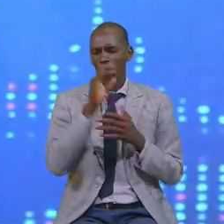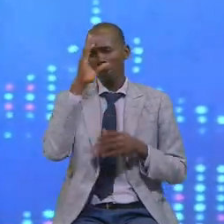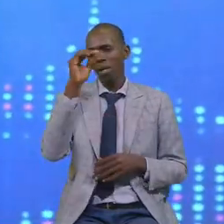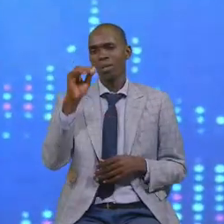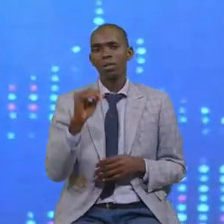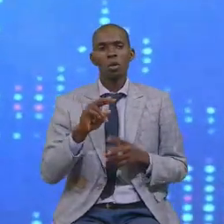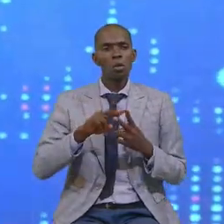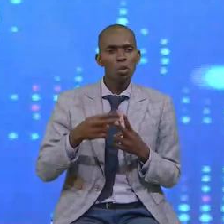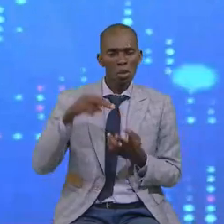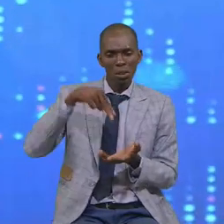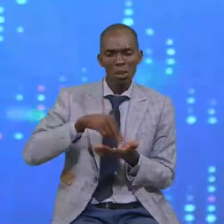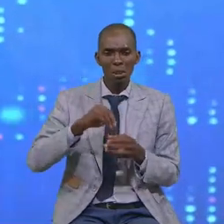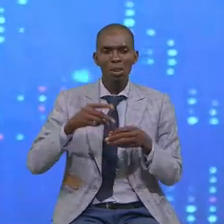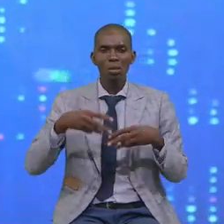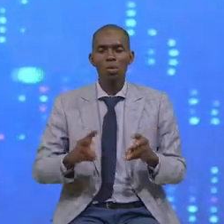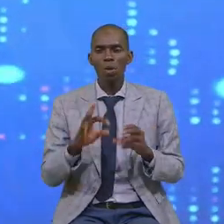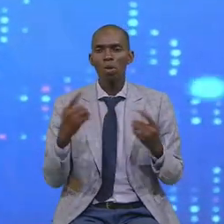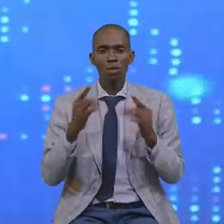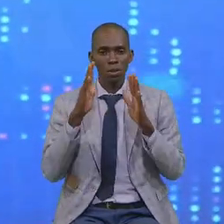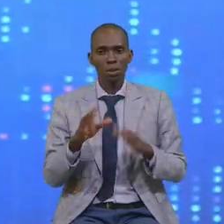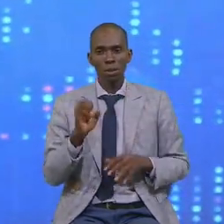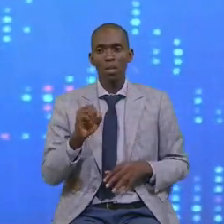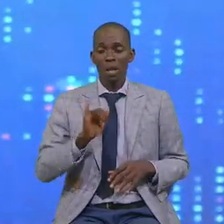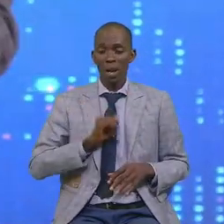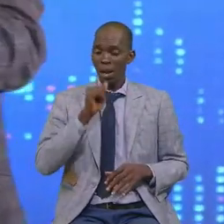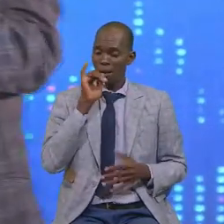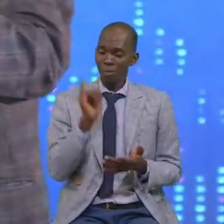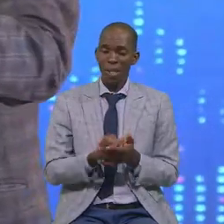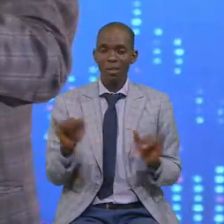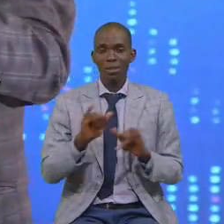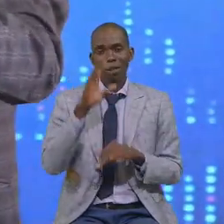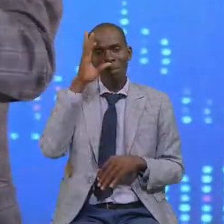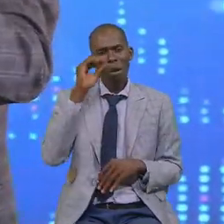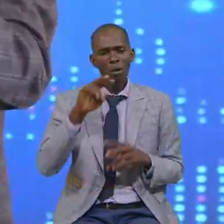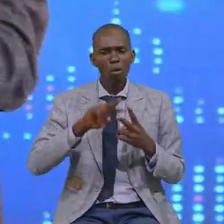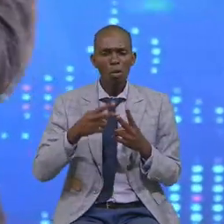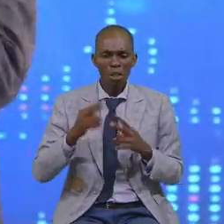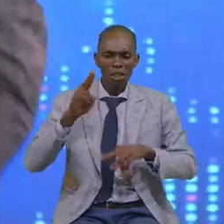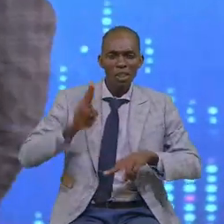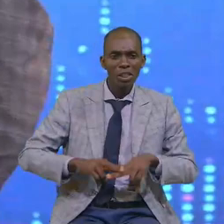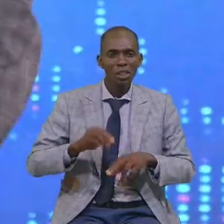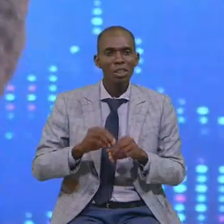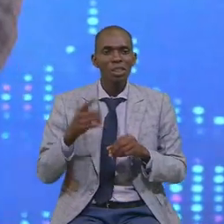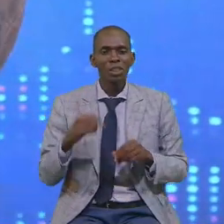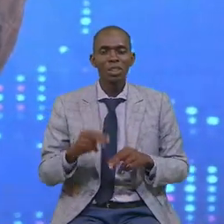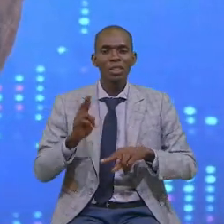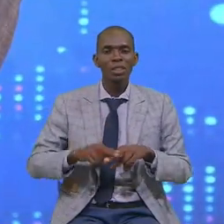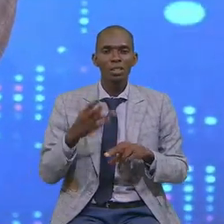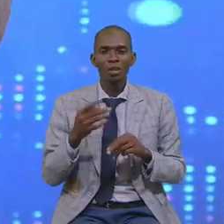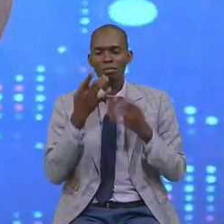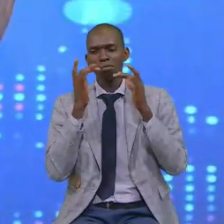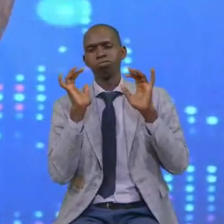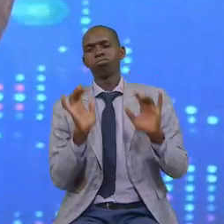standeth in the way of sinners. I am that man. Nor sitteth in the seat of the